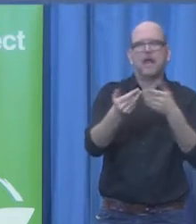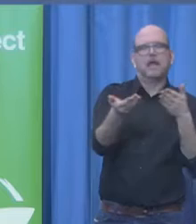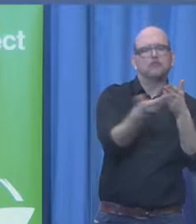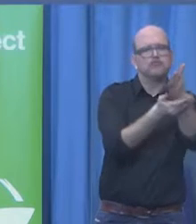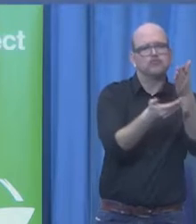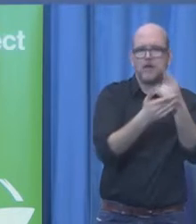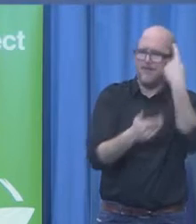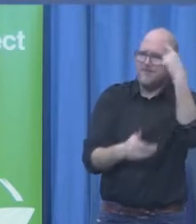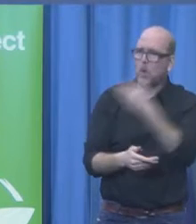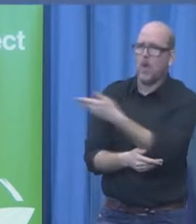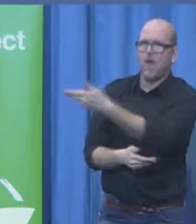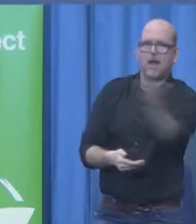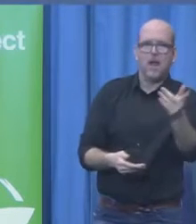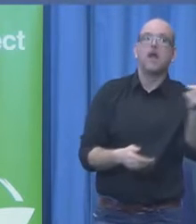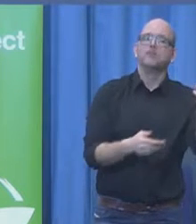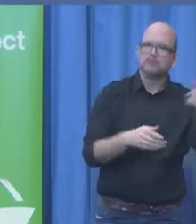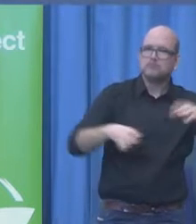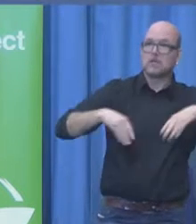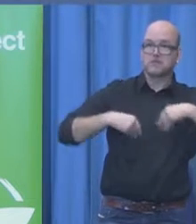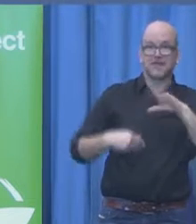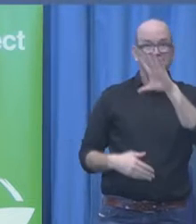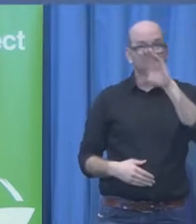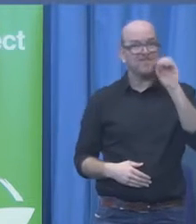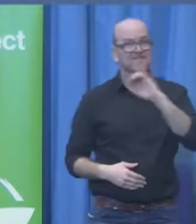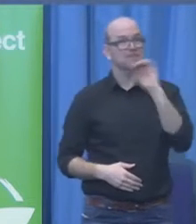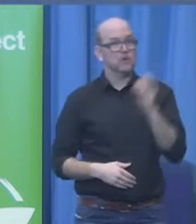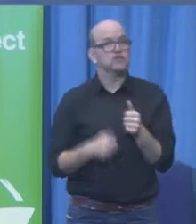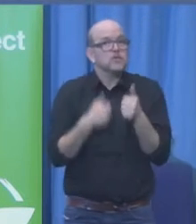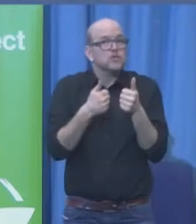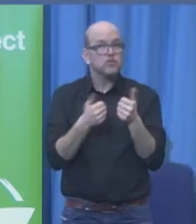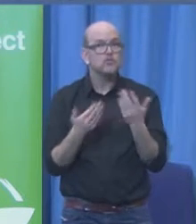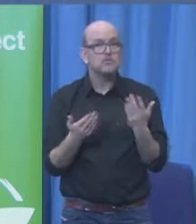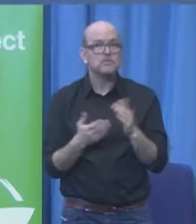third thing is the sign language,